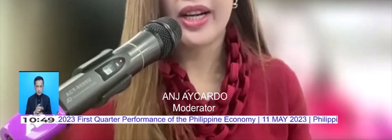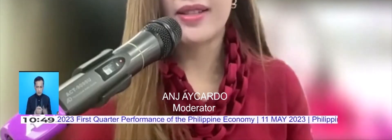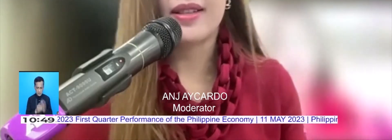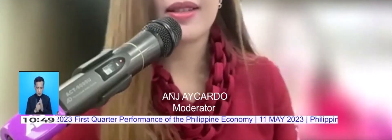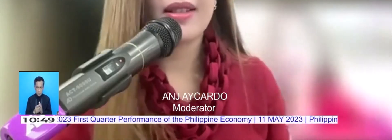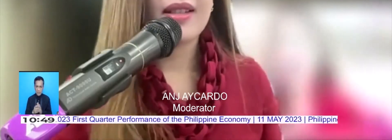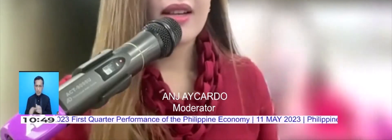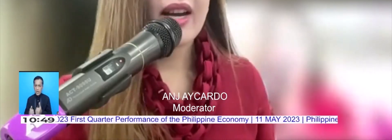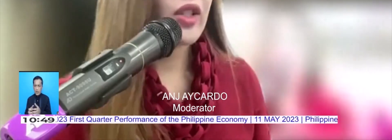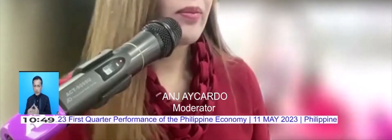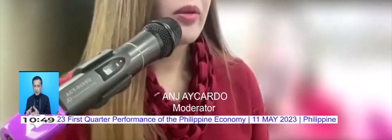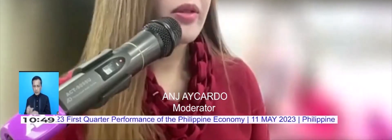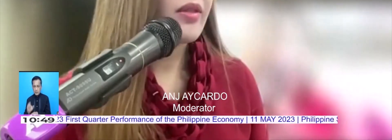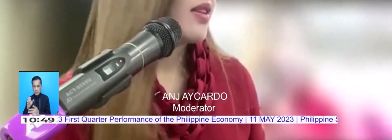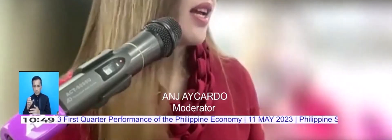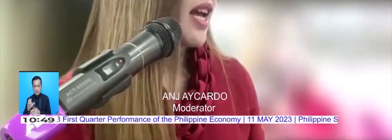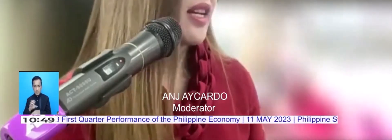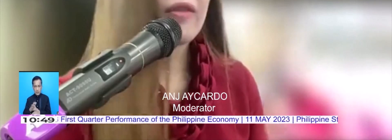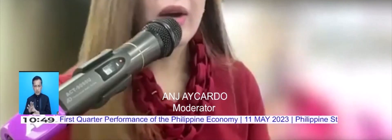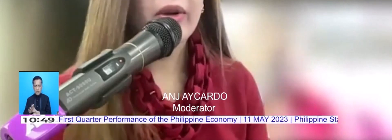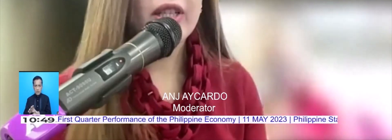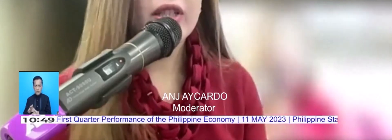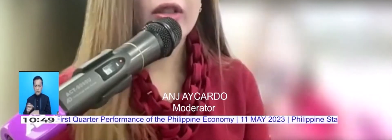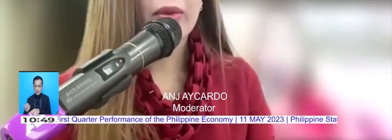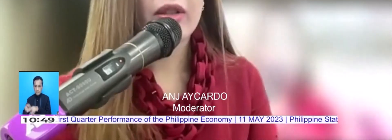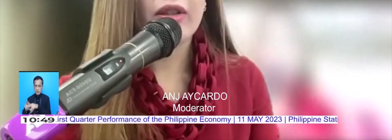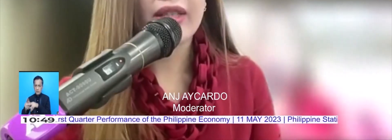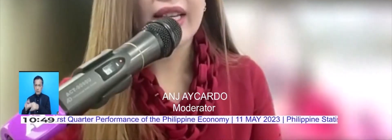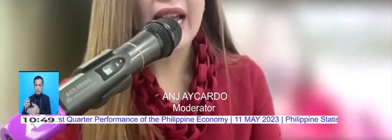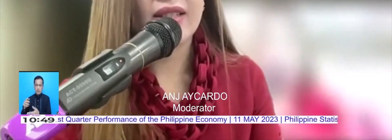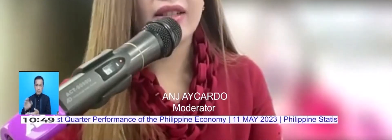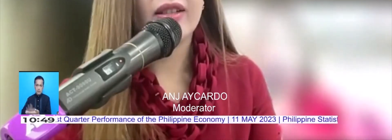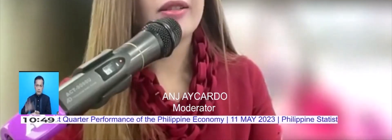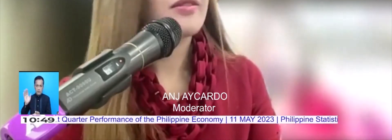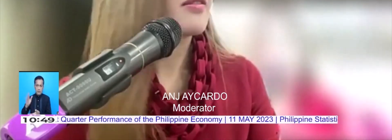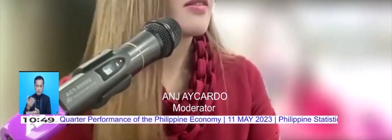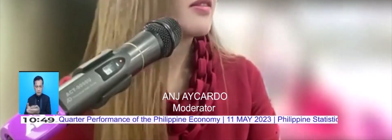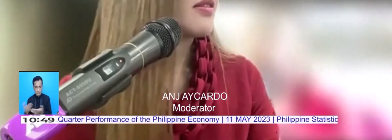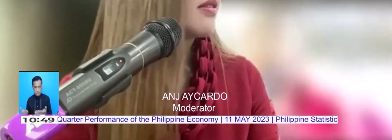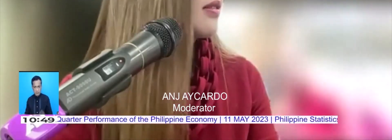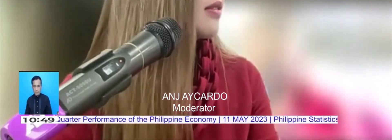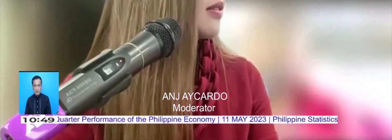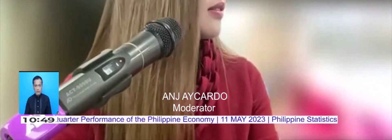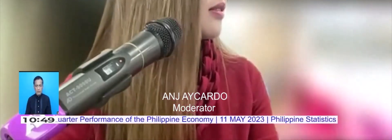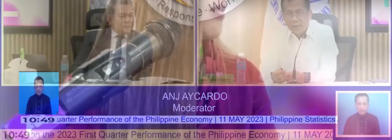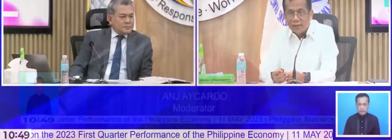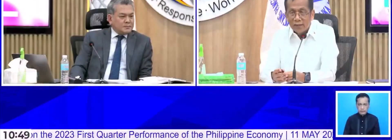prices? I suppose any of our resource persons can answer.